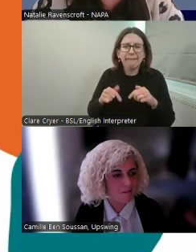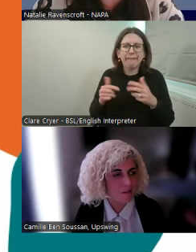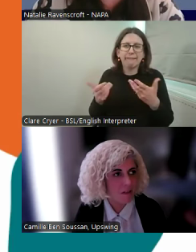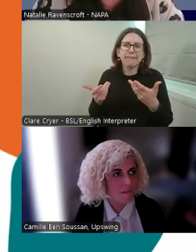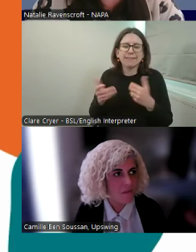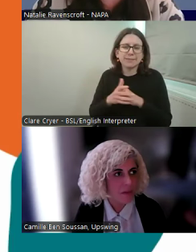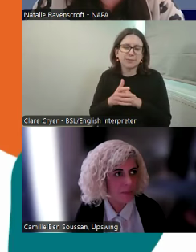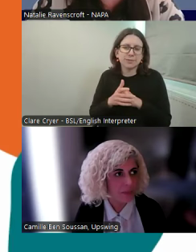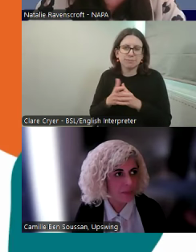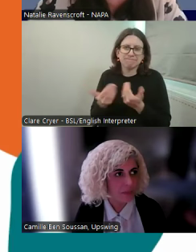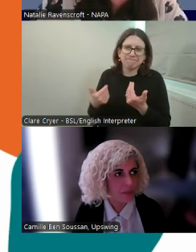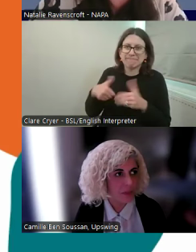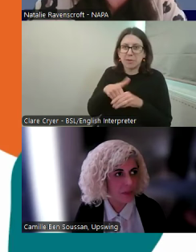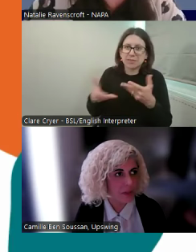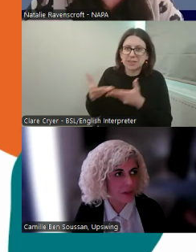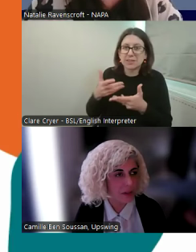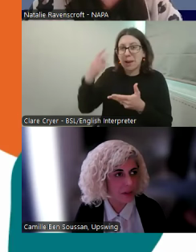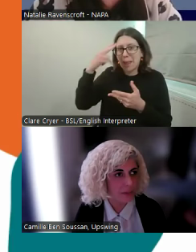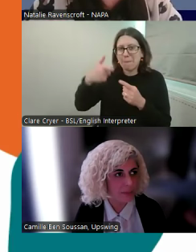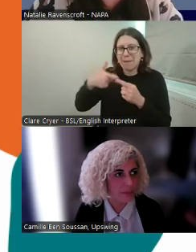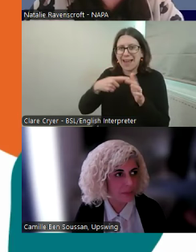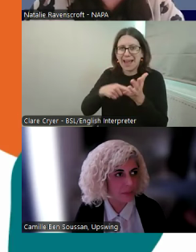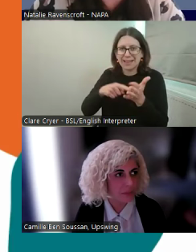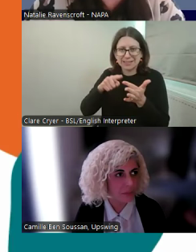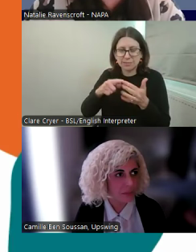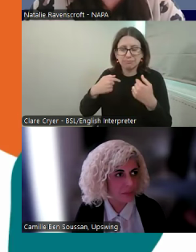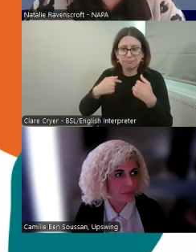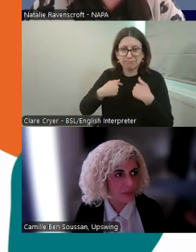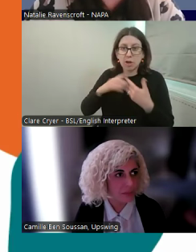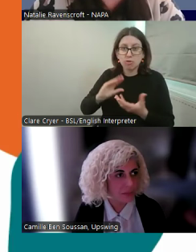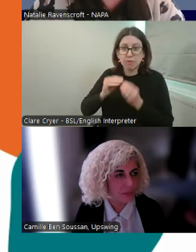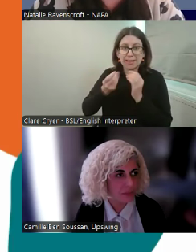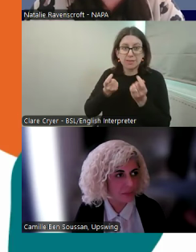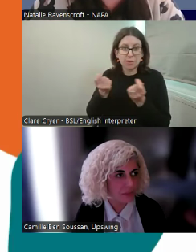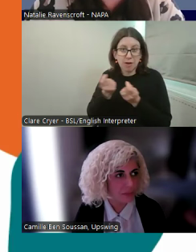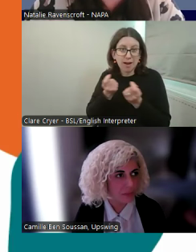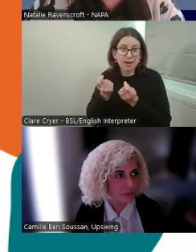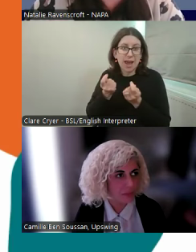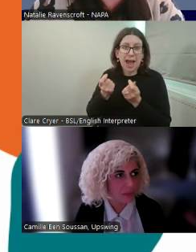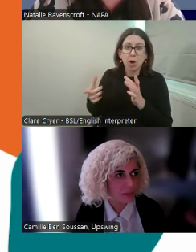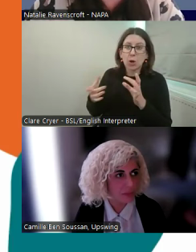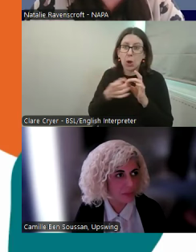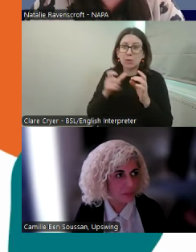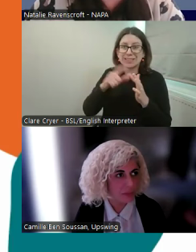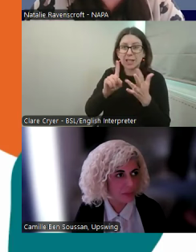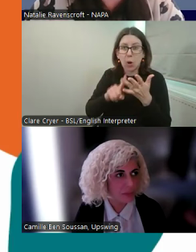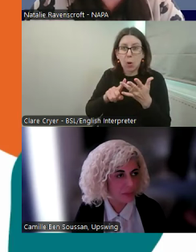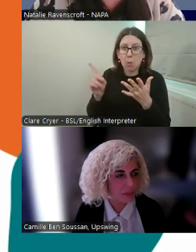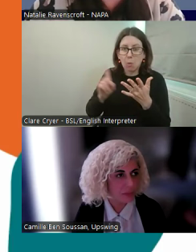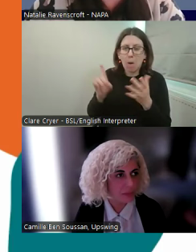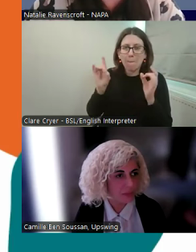this discussion. I'm Kate. I'm Creative Director and co-CEO of Magic Me.